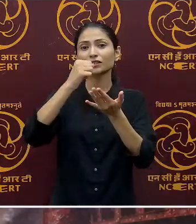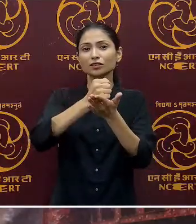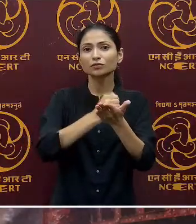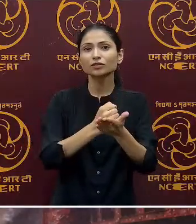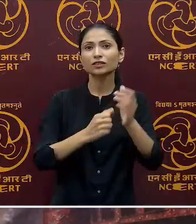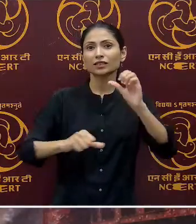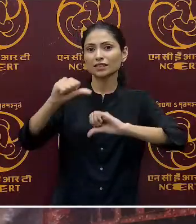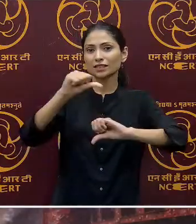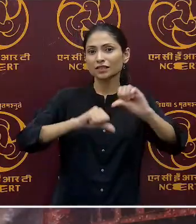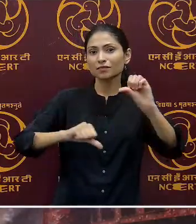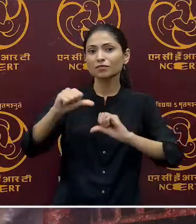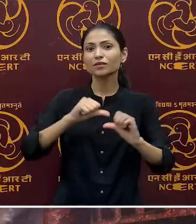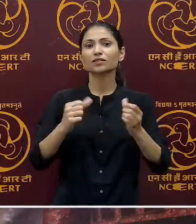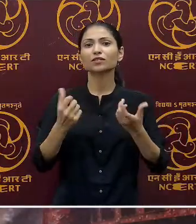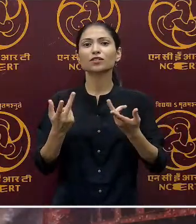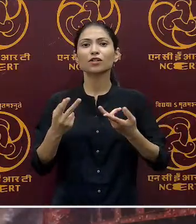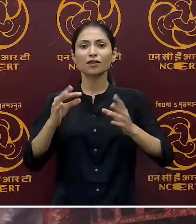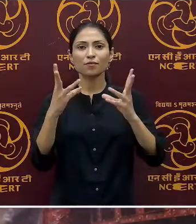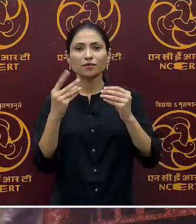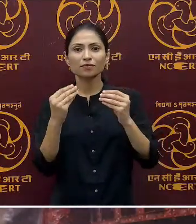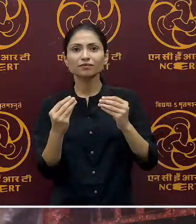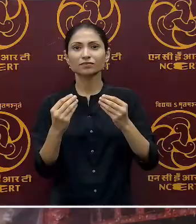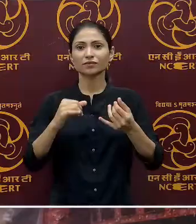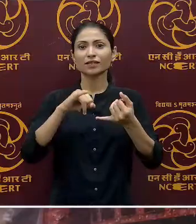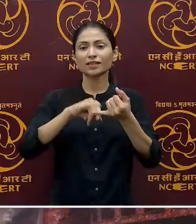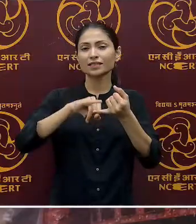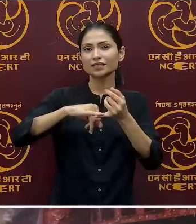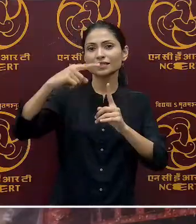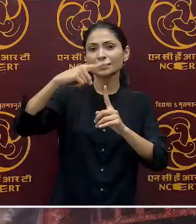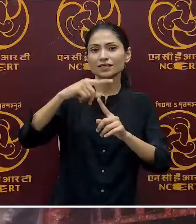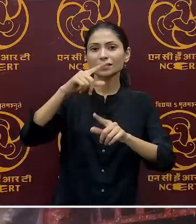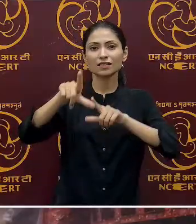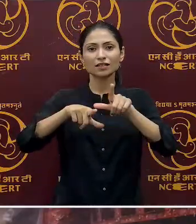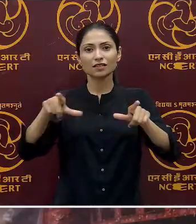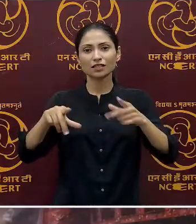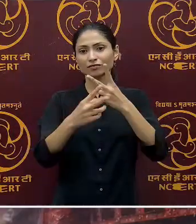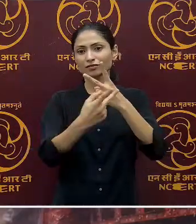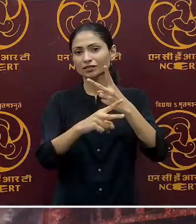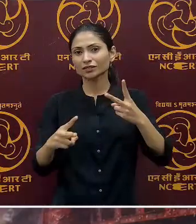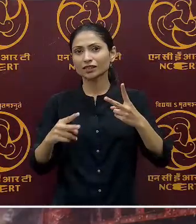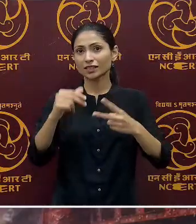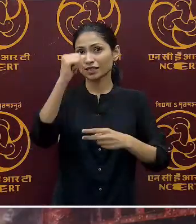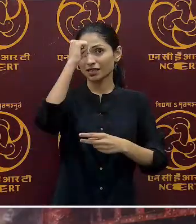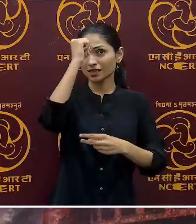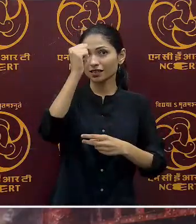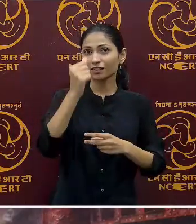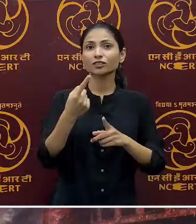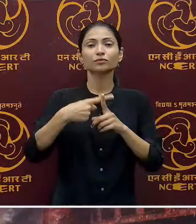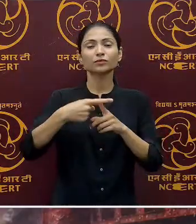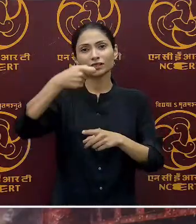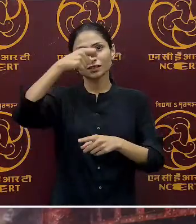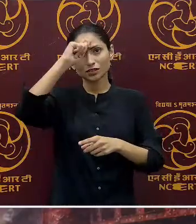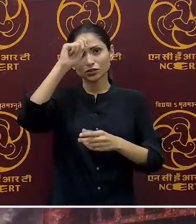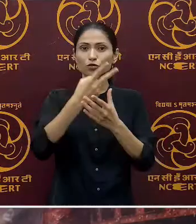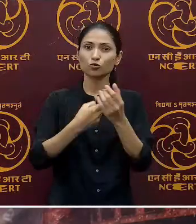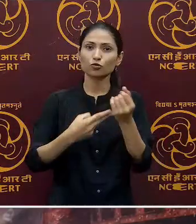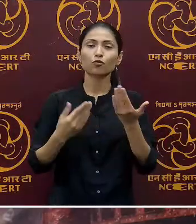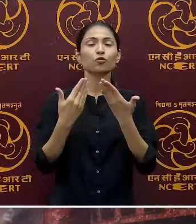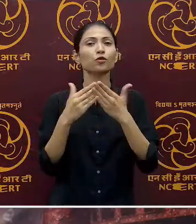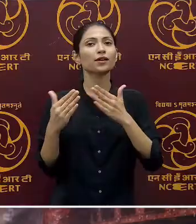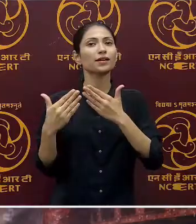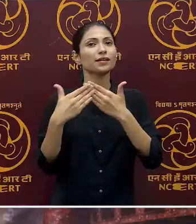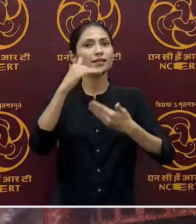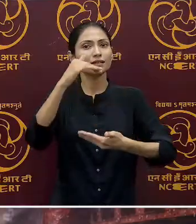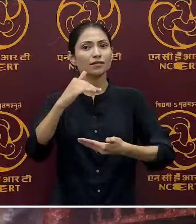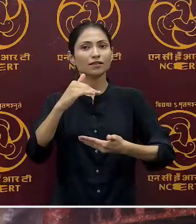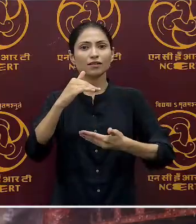science and language, and in languages English and Hindi both. So any student get access to any virtual